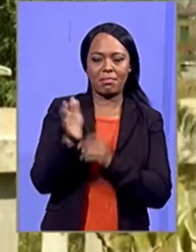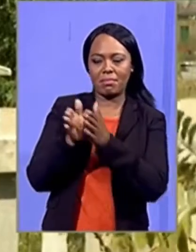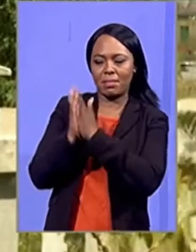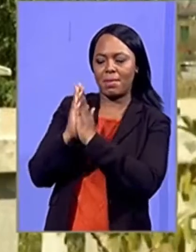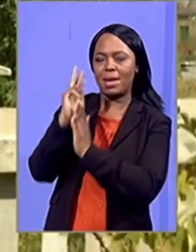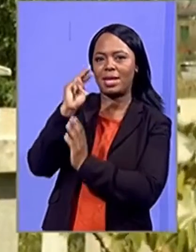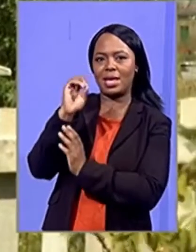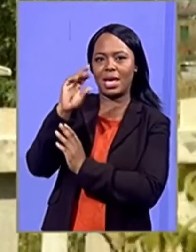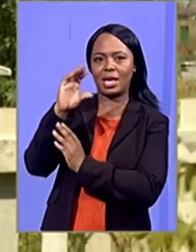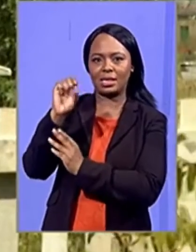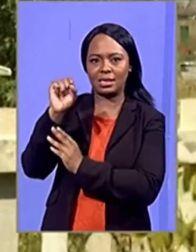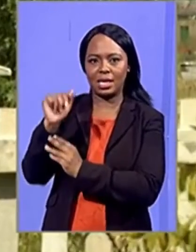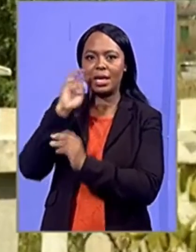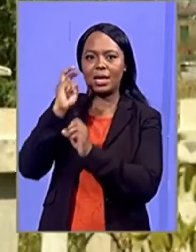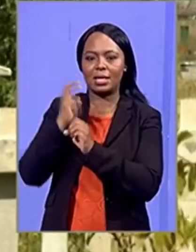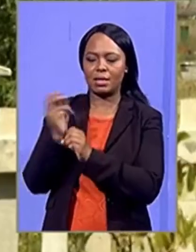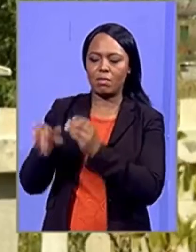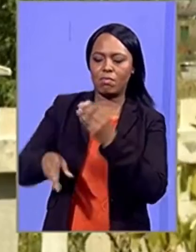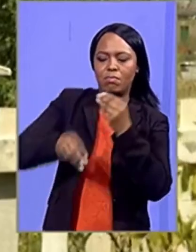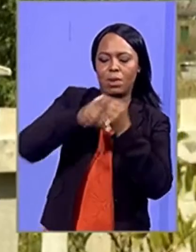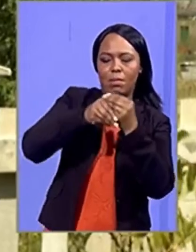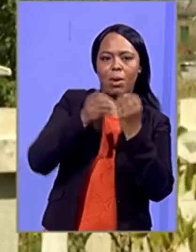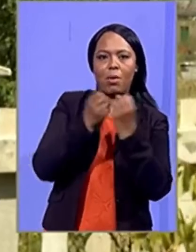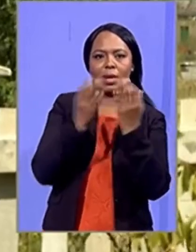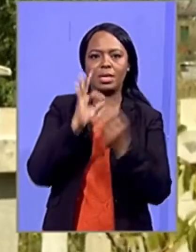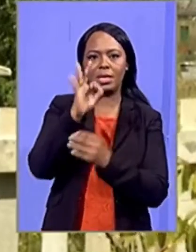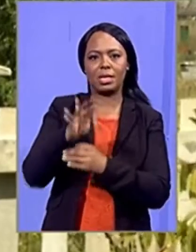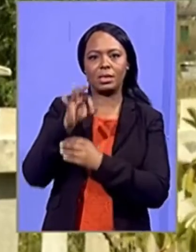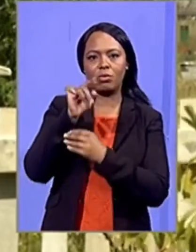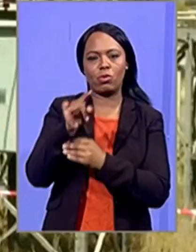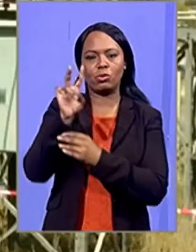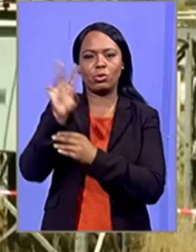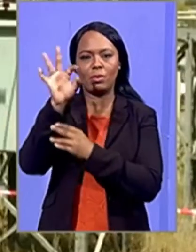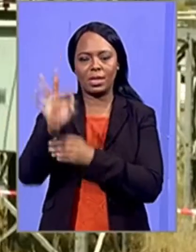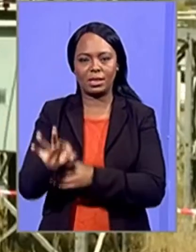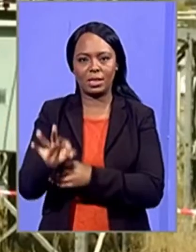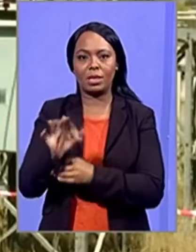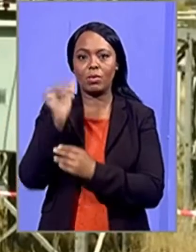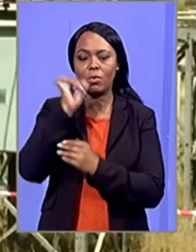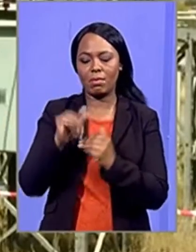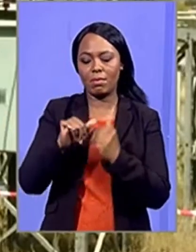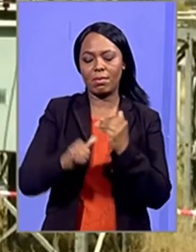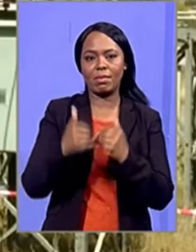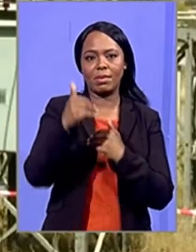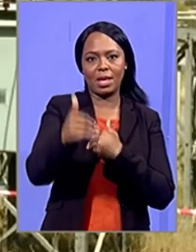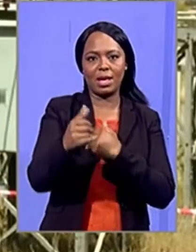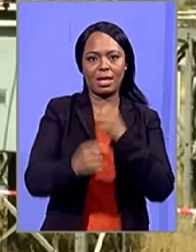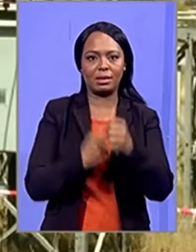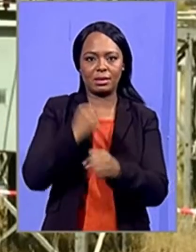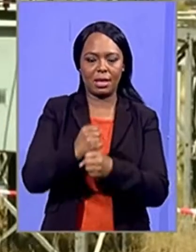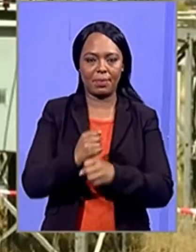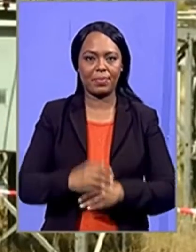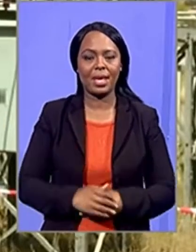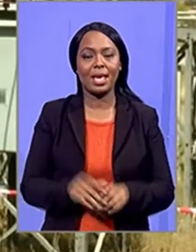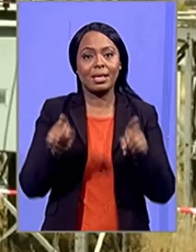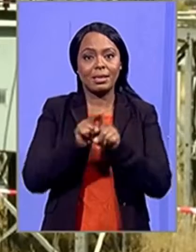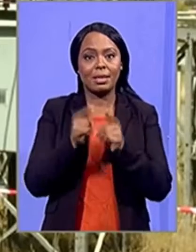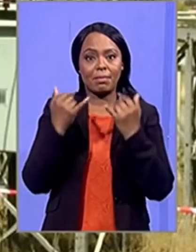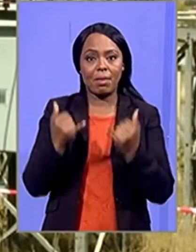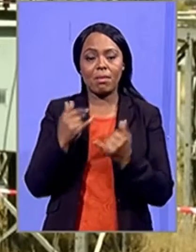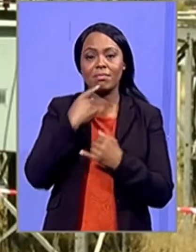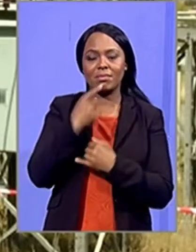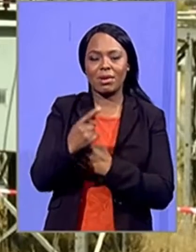oketse tlhwatlhwa ya motlakase ka diperesente di le 32 fa moranang o roga mo ngwageng o tlang. Badirisi ba